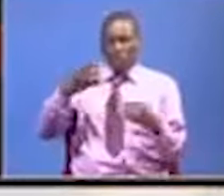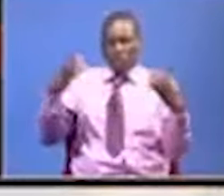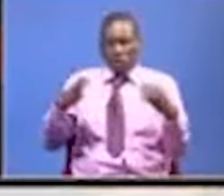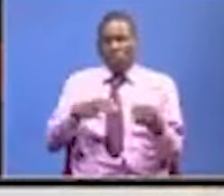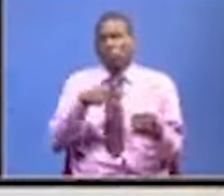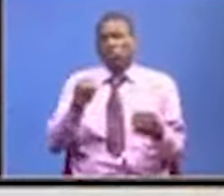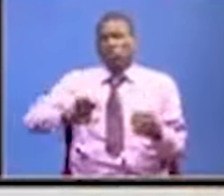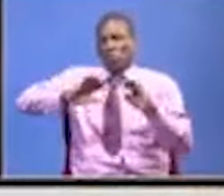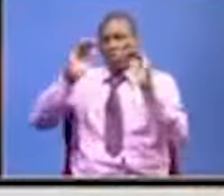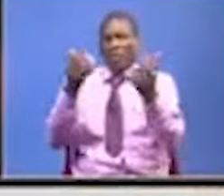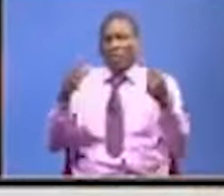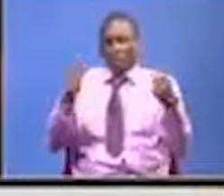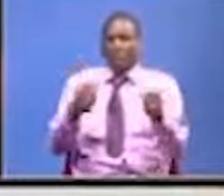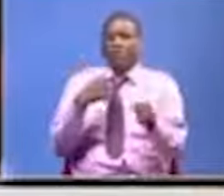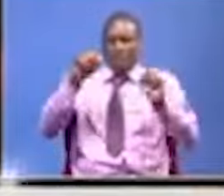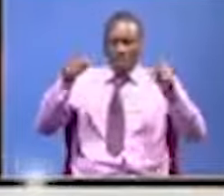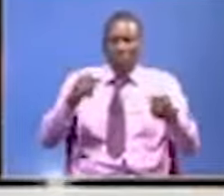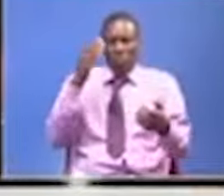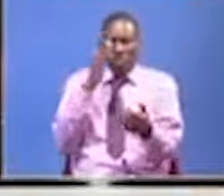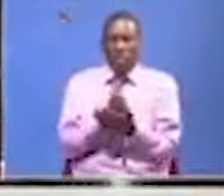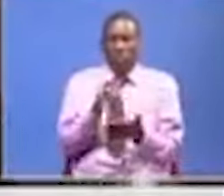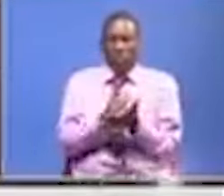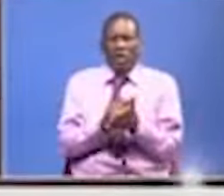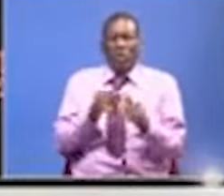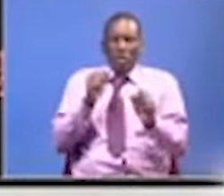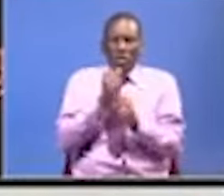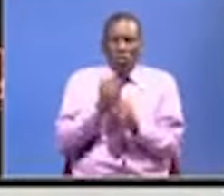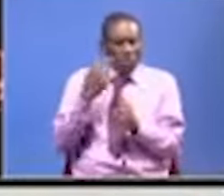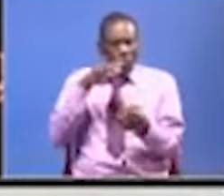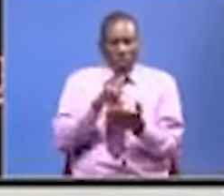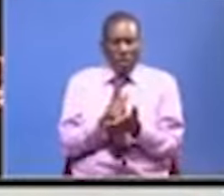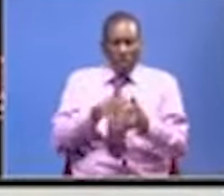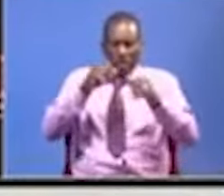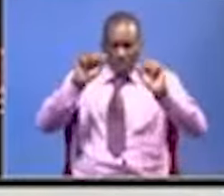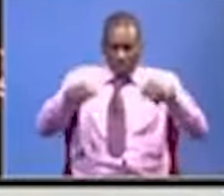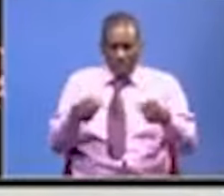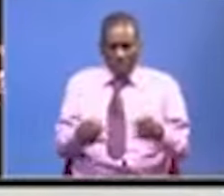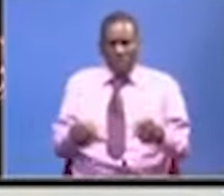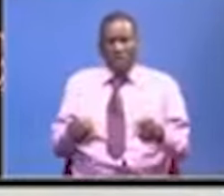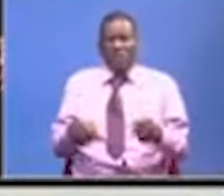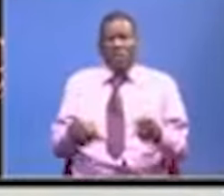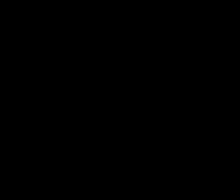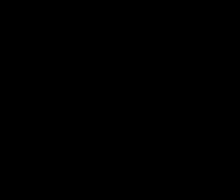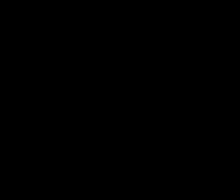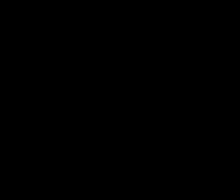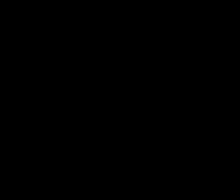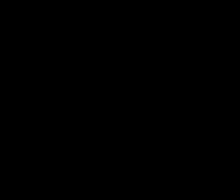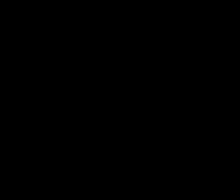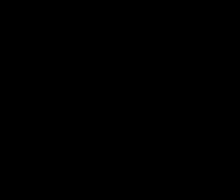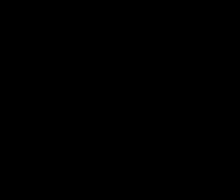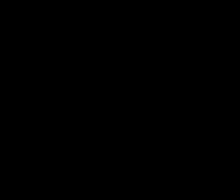World Cup. And we were like, yes, we believe it, and we can work through it. And yes, and the dream came to life.